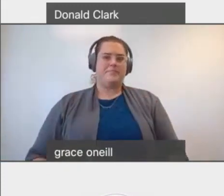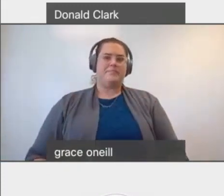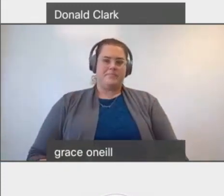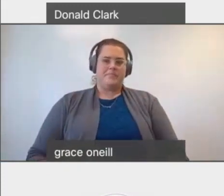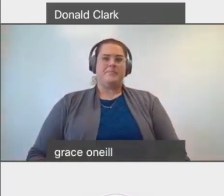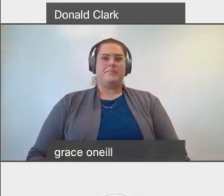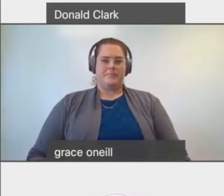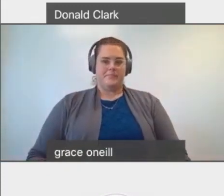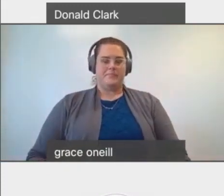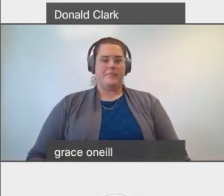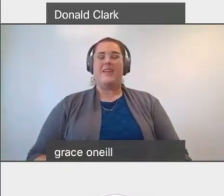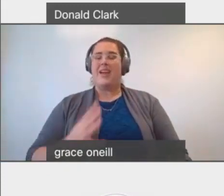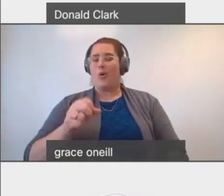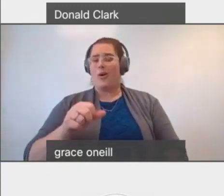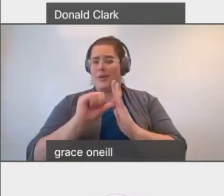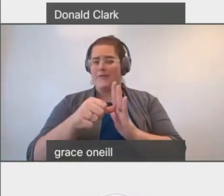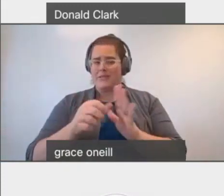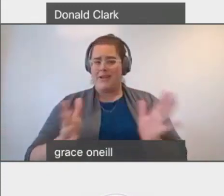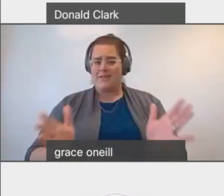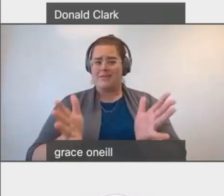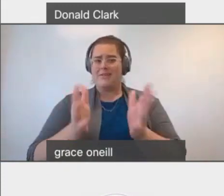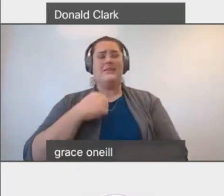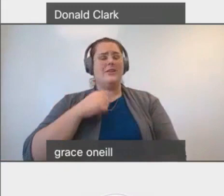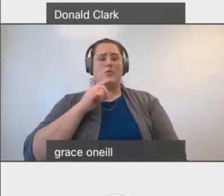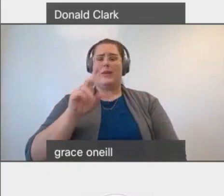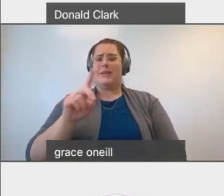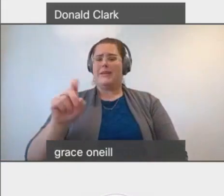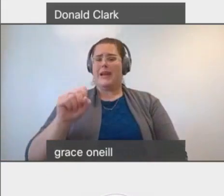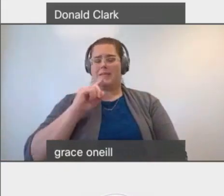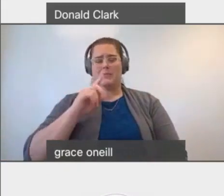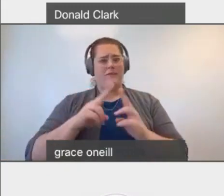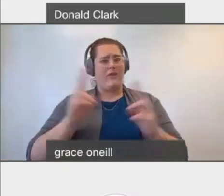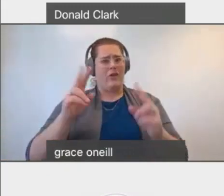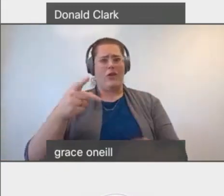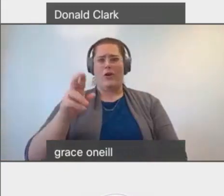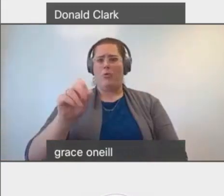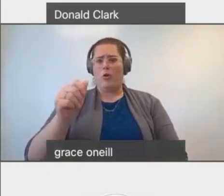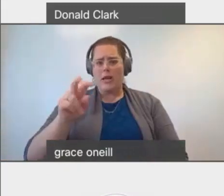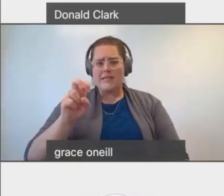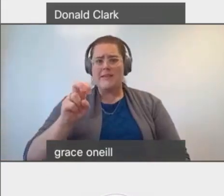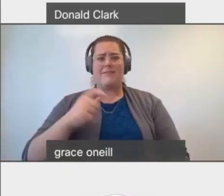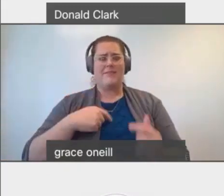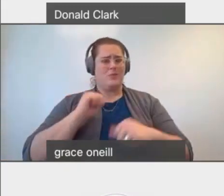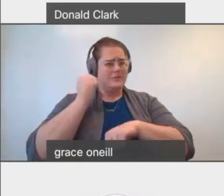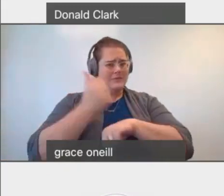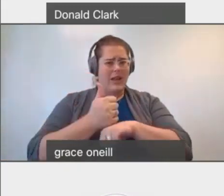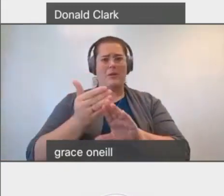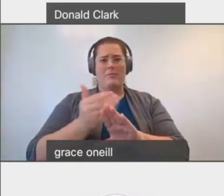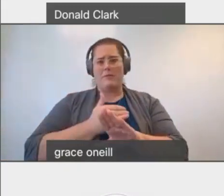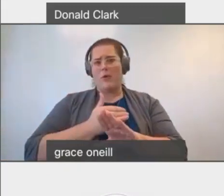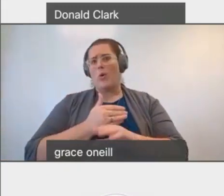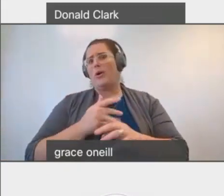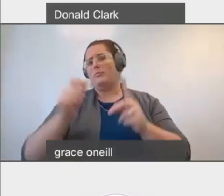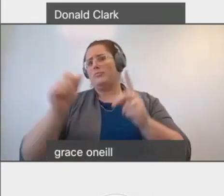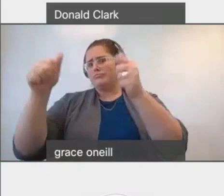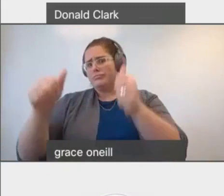DDS has been really progressive in taking this step to provide this service. The goal is to roll this out to as many individuals as possible. And we want to